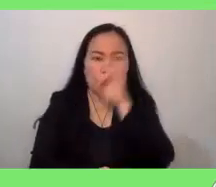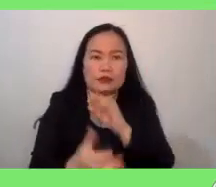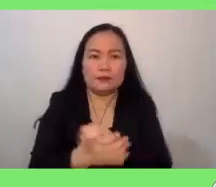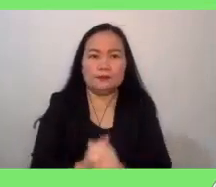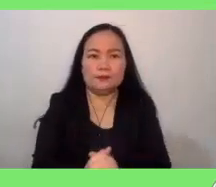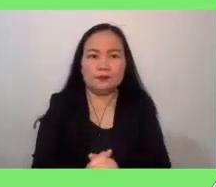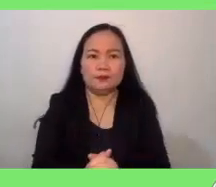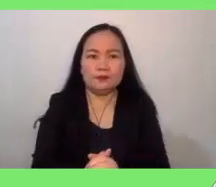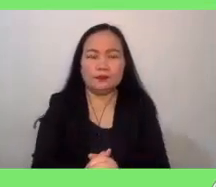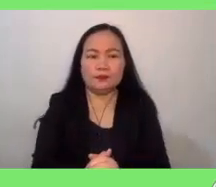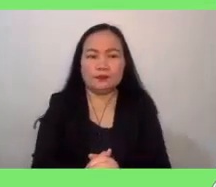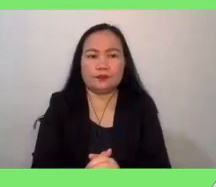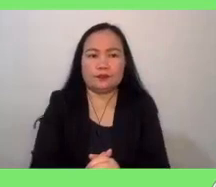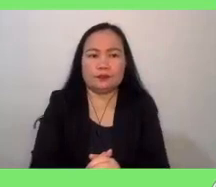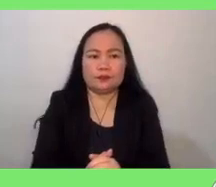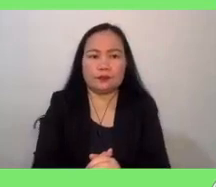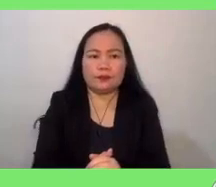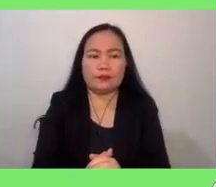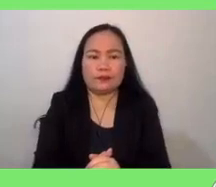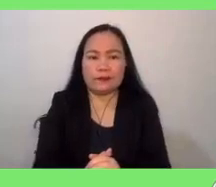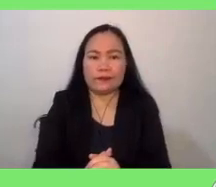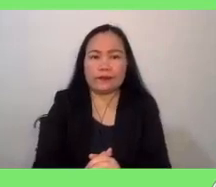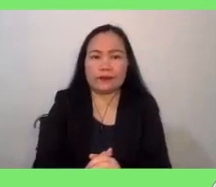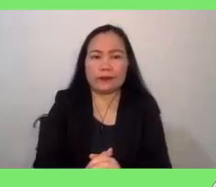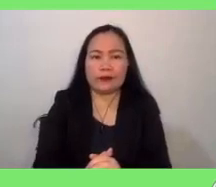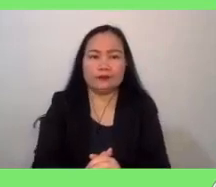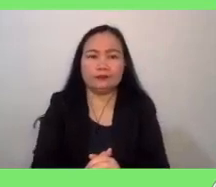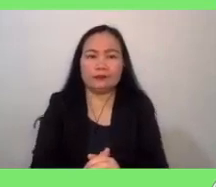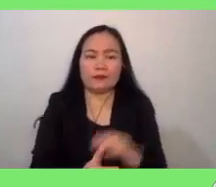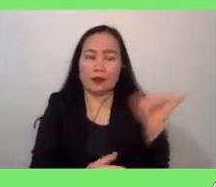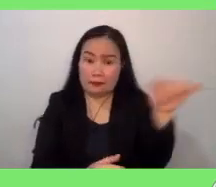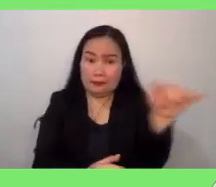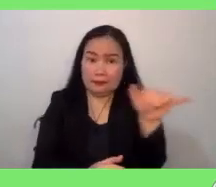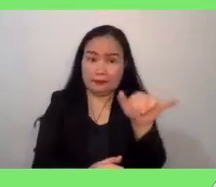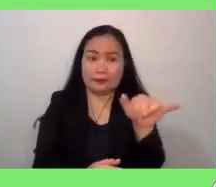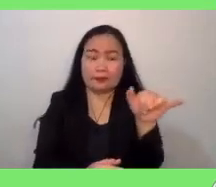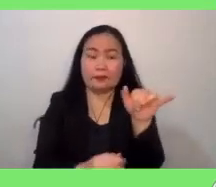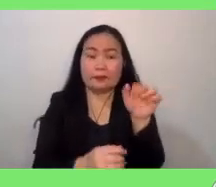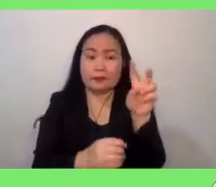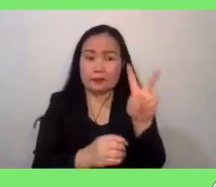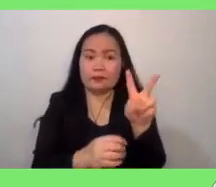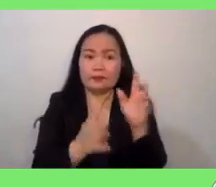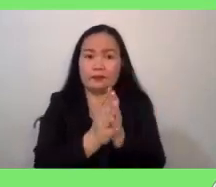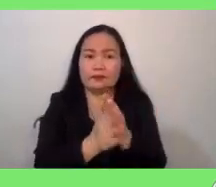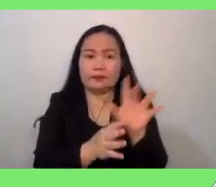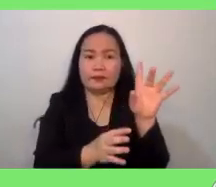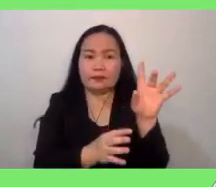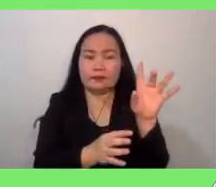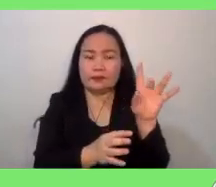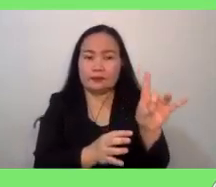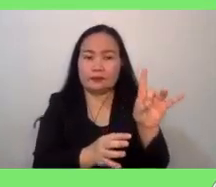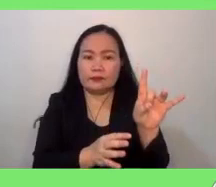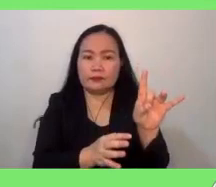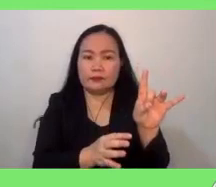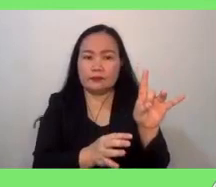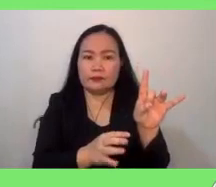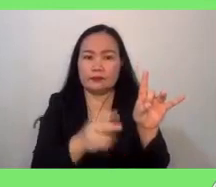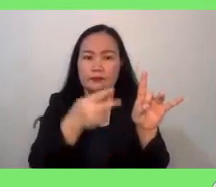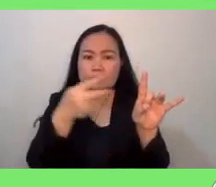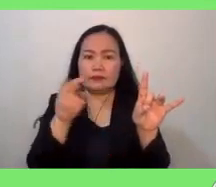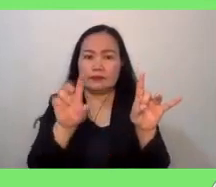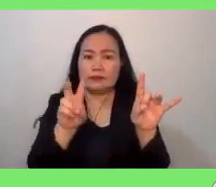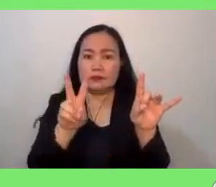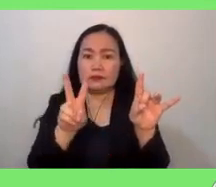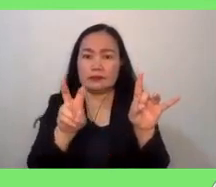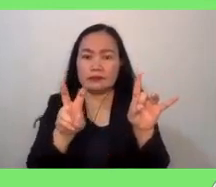false. So syempre, yun din ang ilalagay natin. So this is 2. 8. So, 4 times 2, this